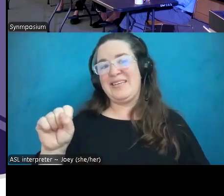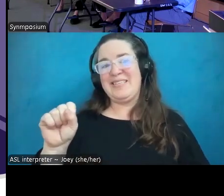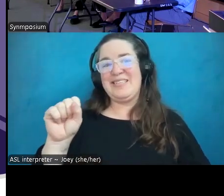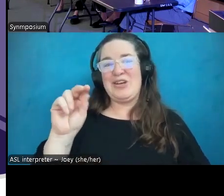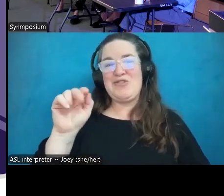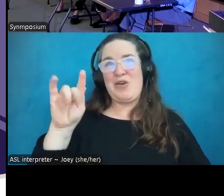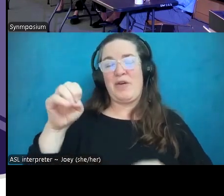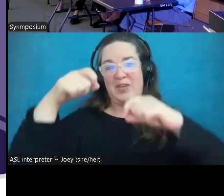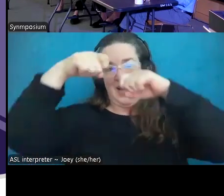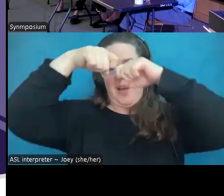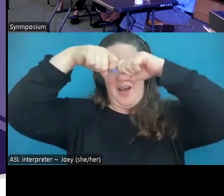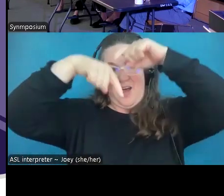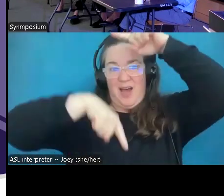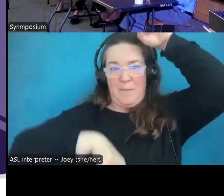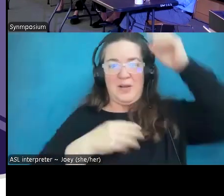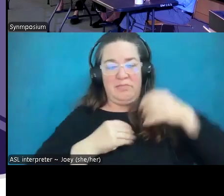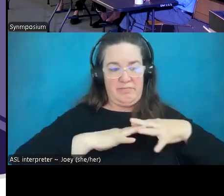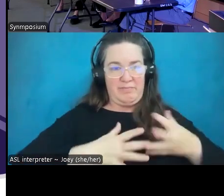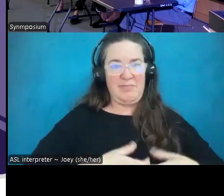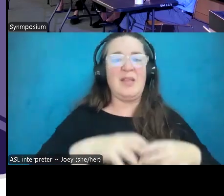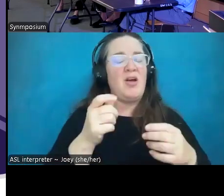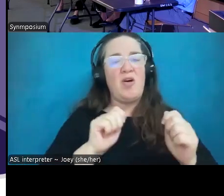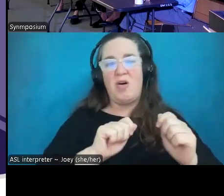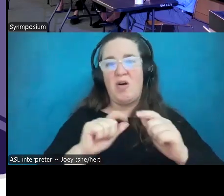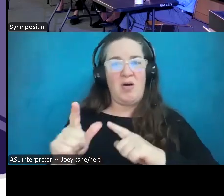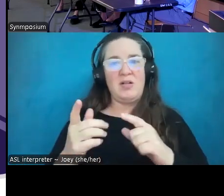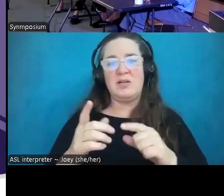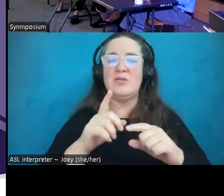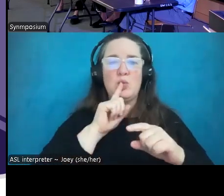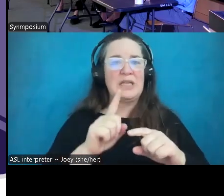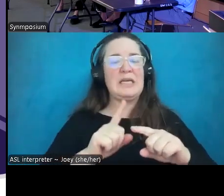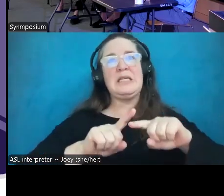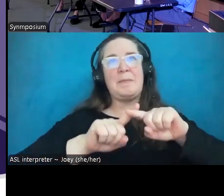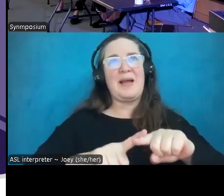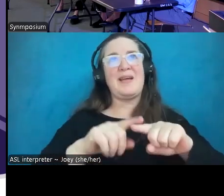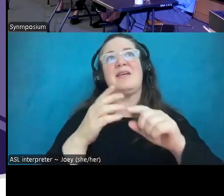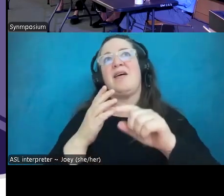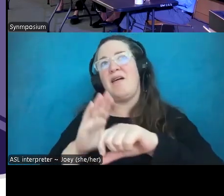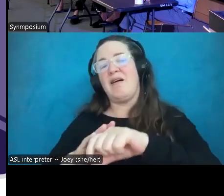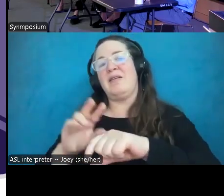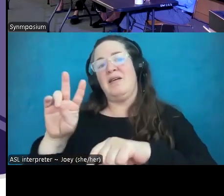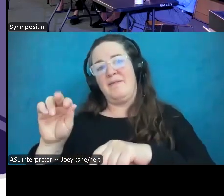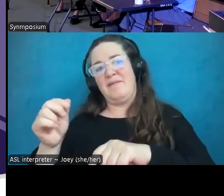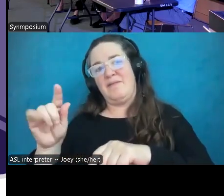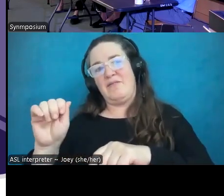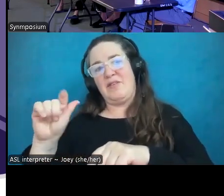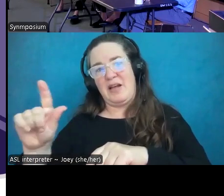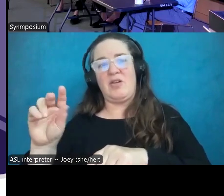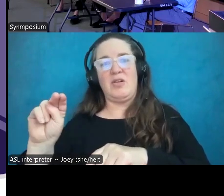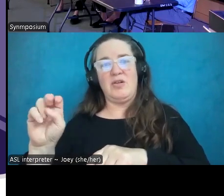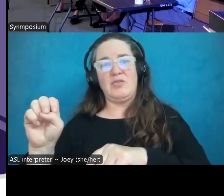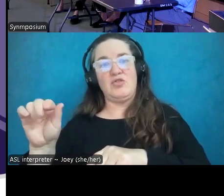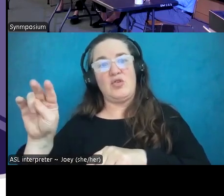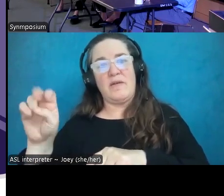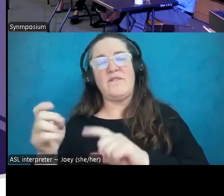formation of new memories and hippocampal neurogenesis all depend on appropriate input through the vagal nerve and other pathways from the visceral